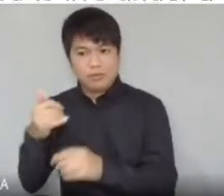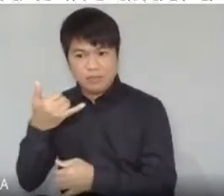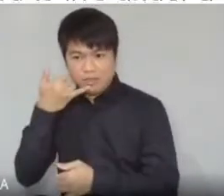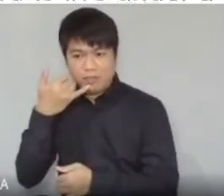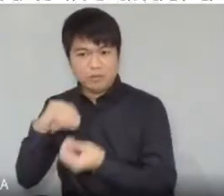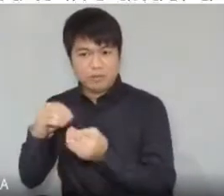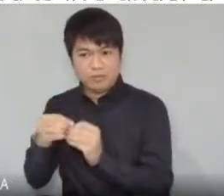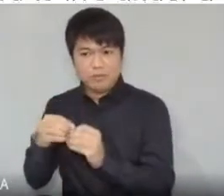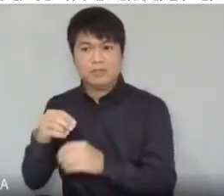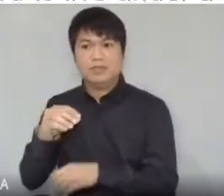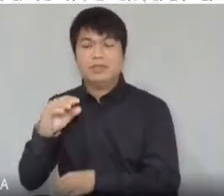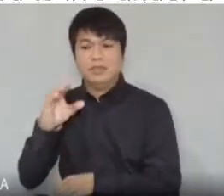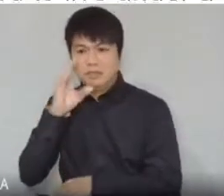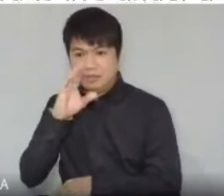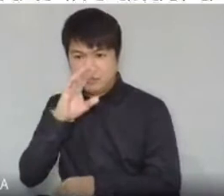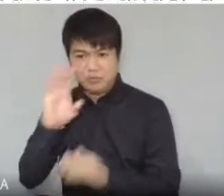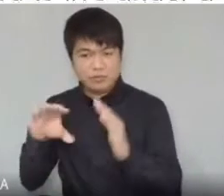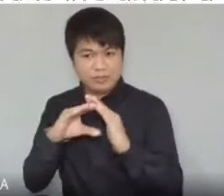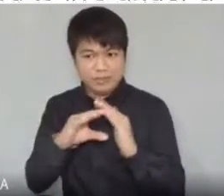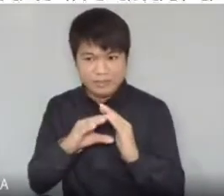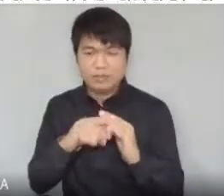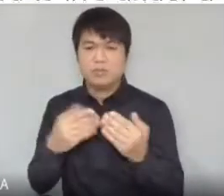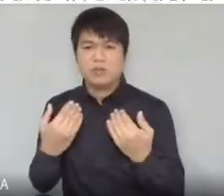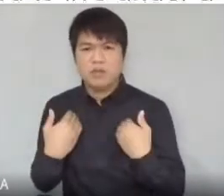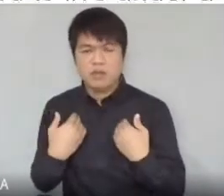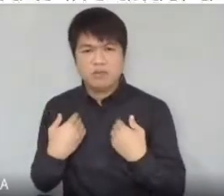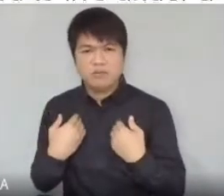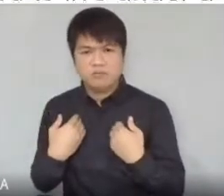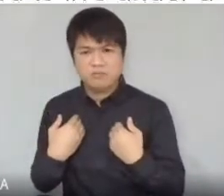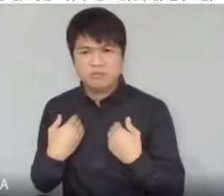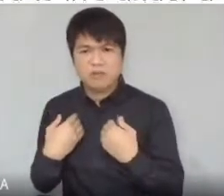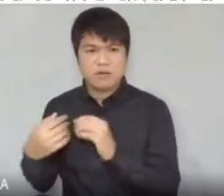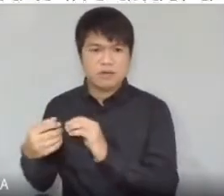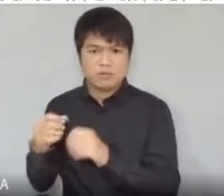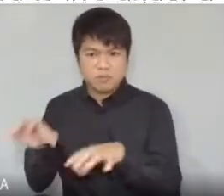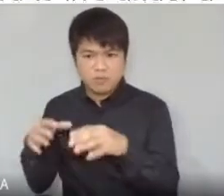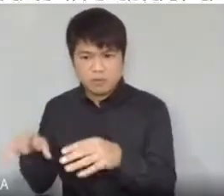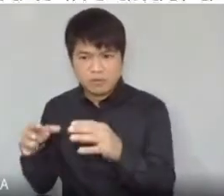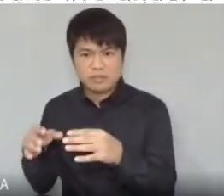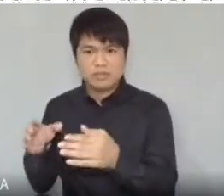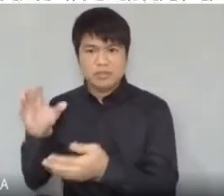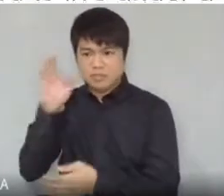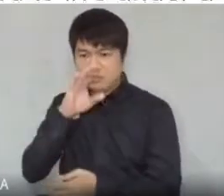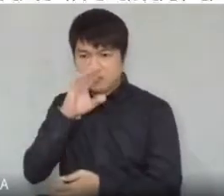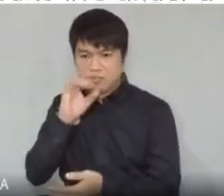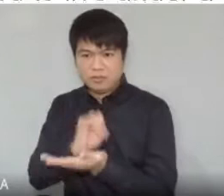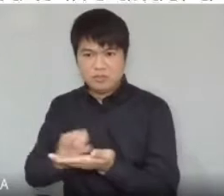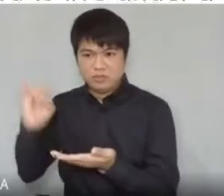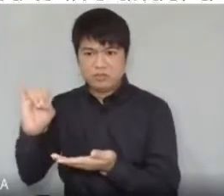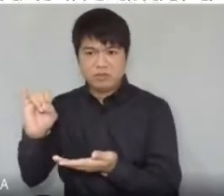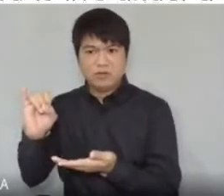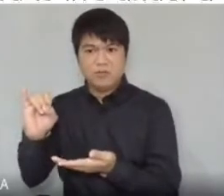volunteers there for making sure that telemedicine will answer the